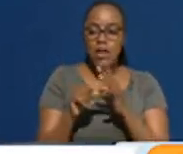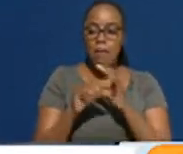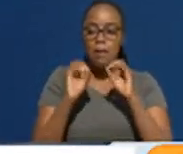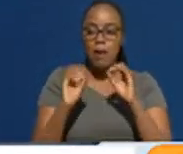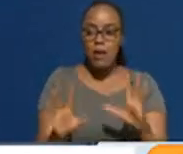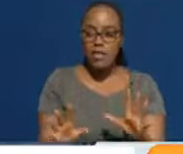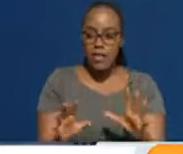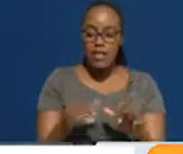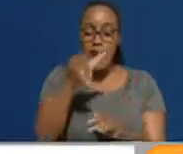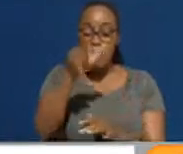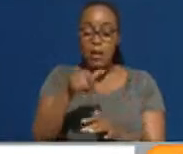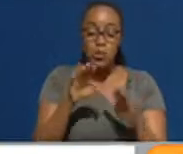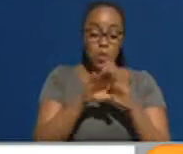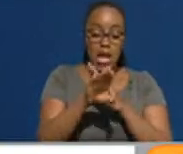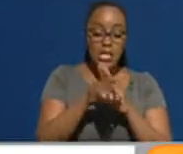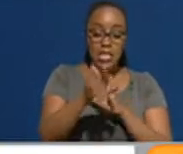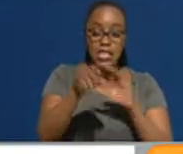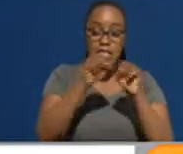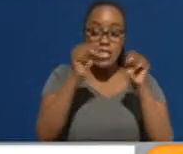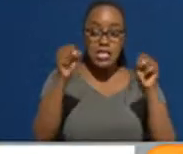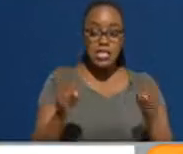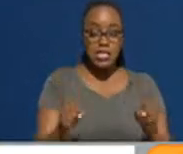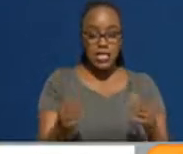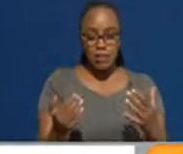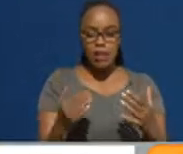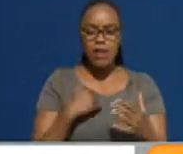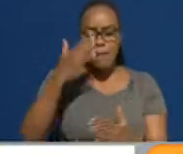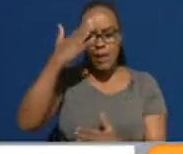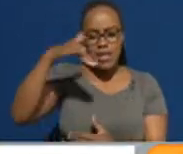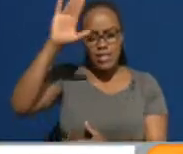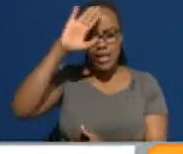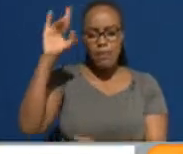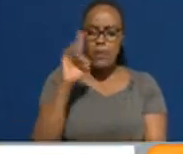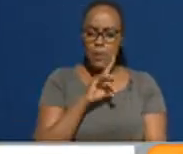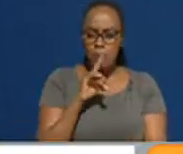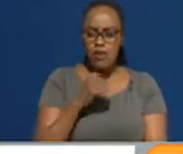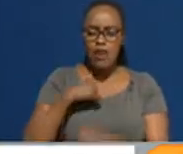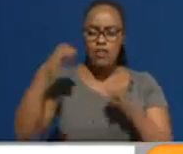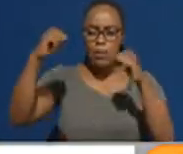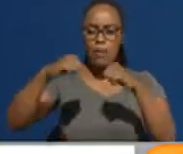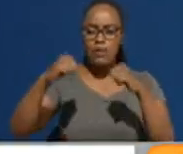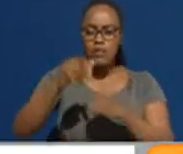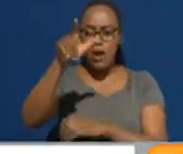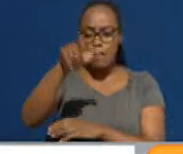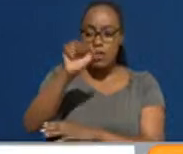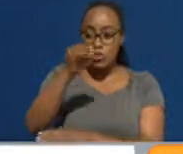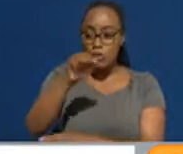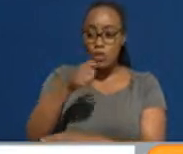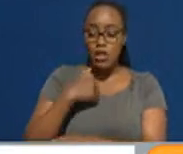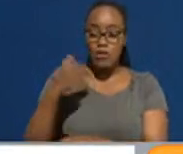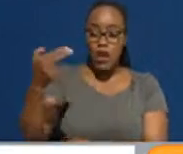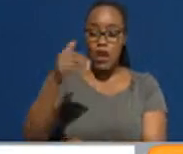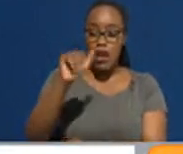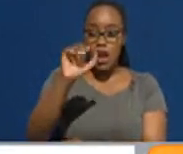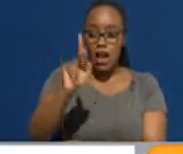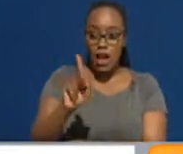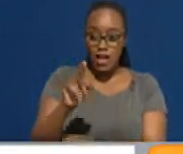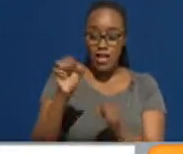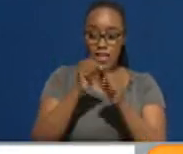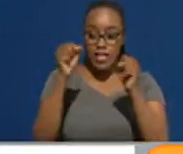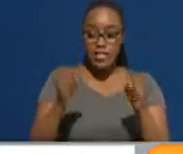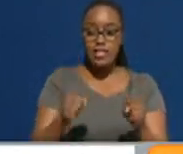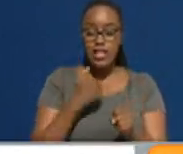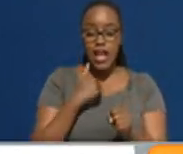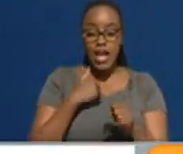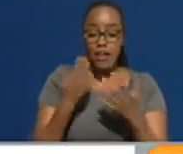somebody is going to get into the system, et cetera, et cetera. I'm disappointed that there's a possibility that somebody could have hacked into the system, that there is